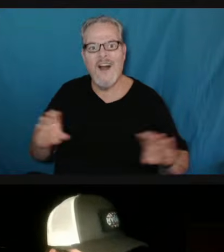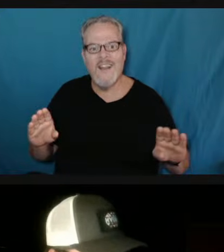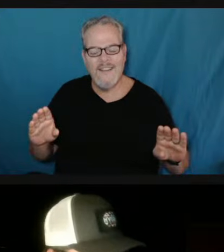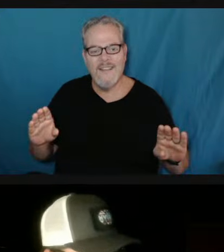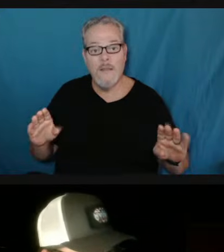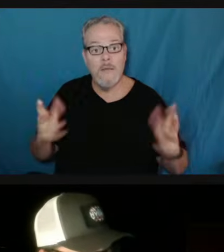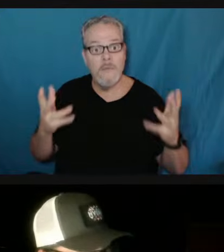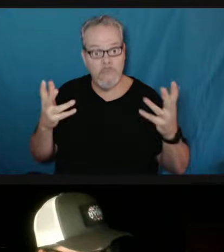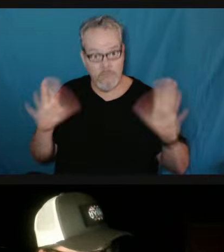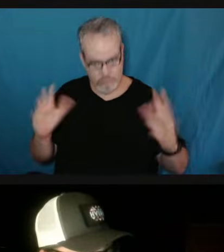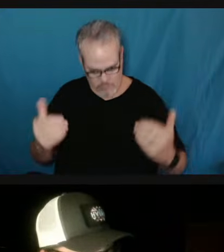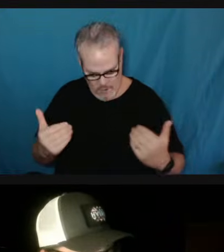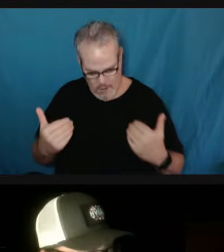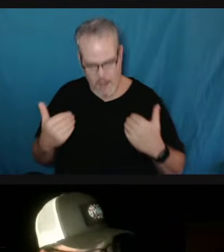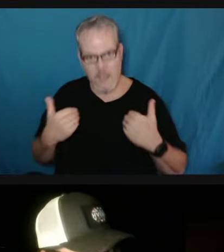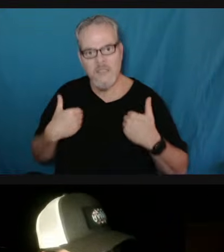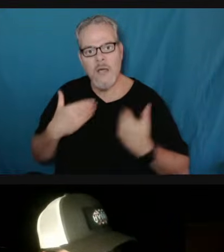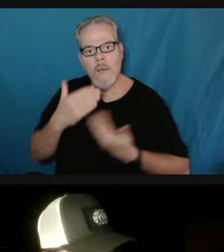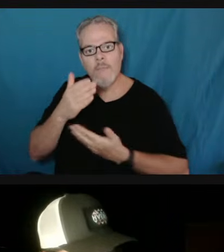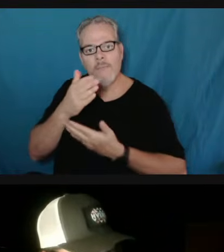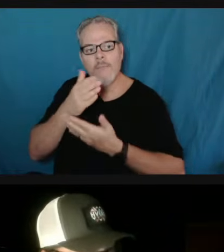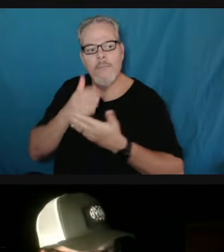some